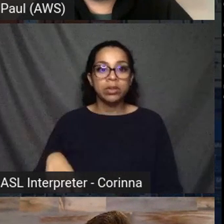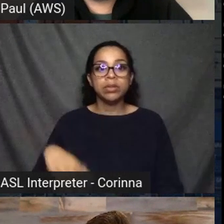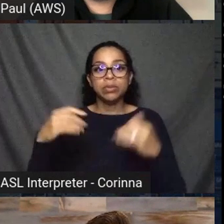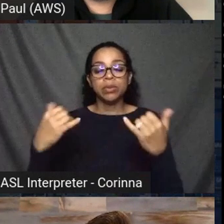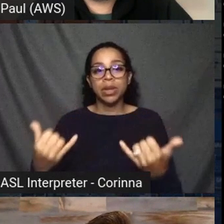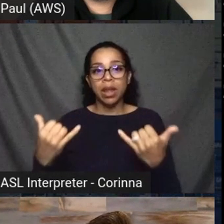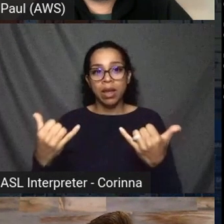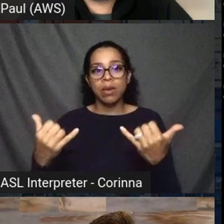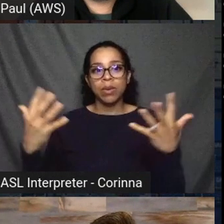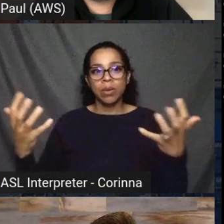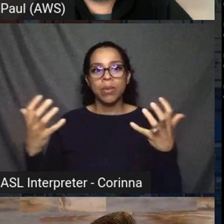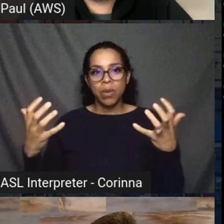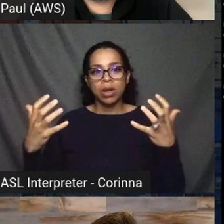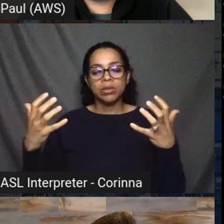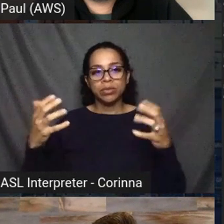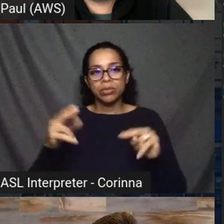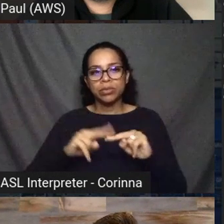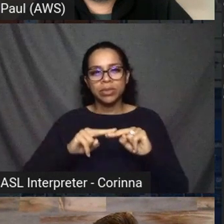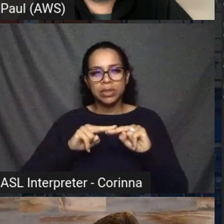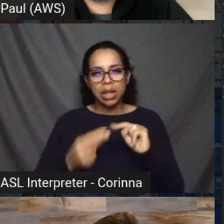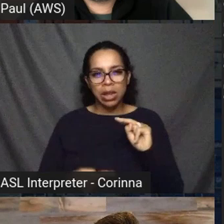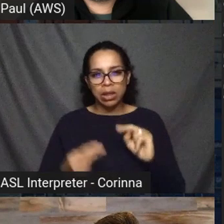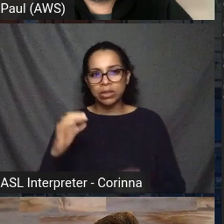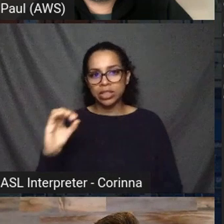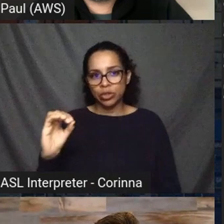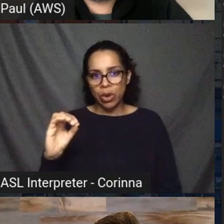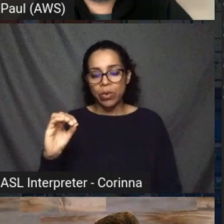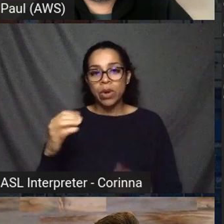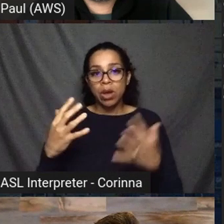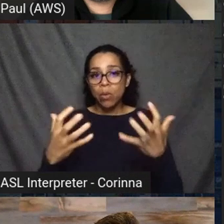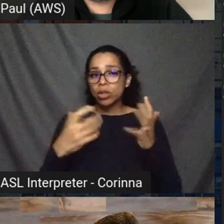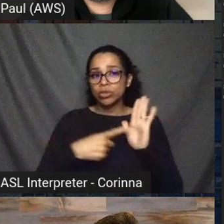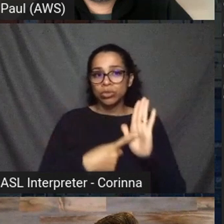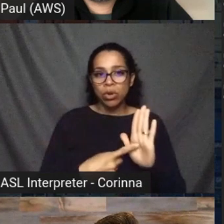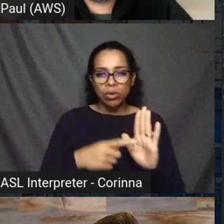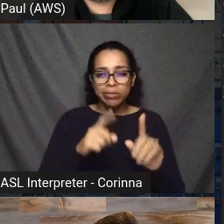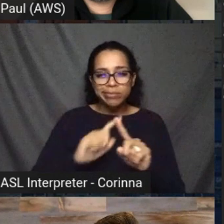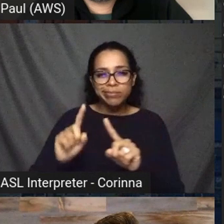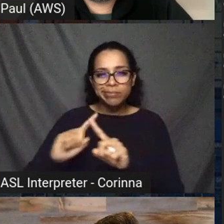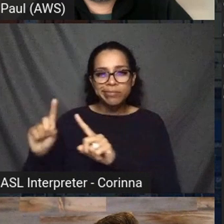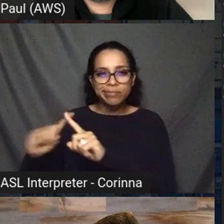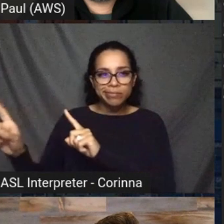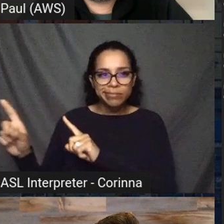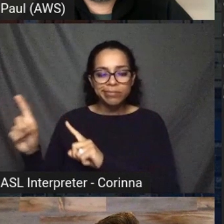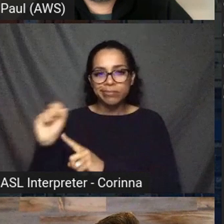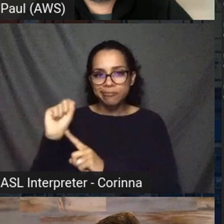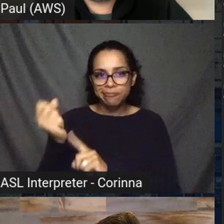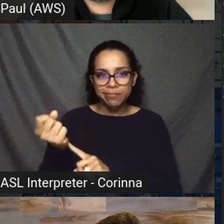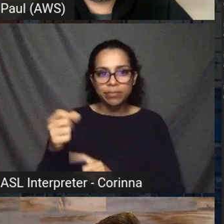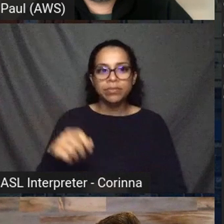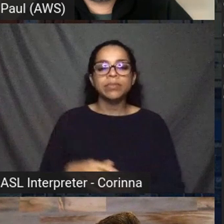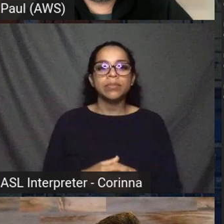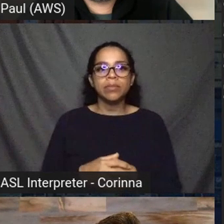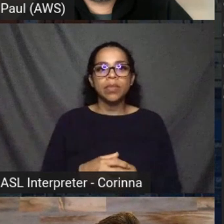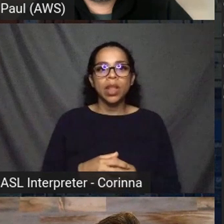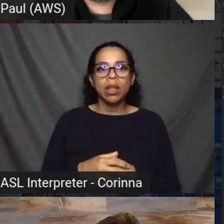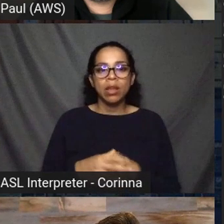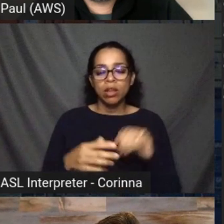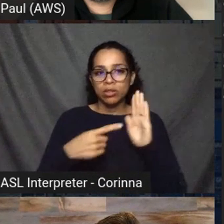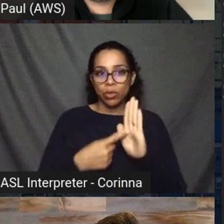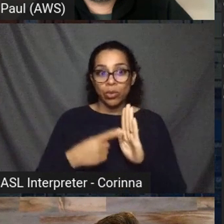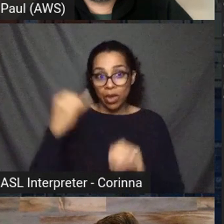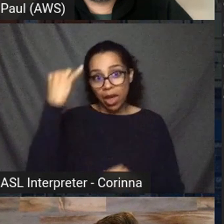it to a number of few iterations as well, again, to give you the idea of how